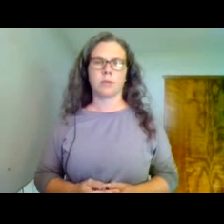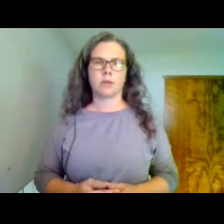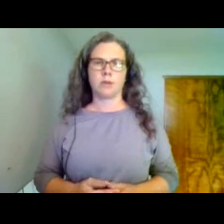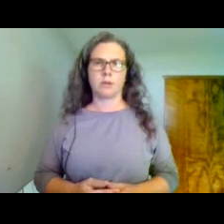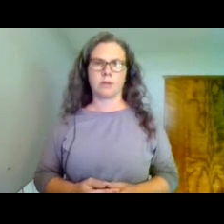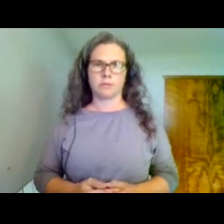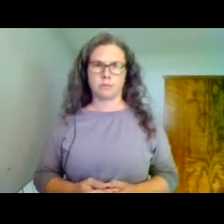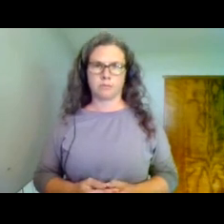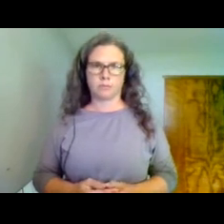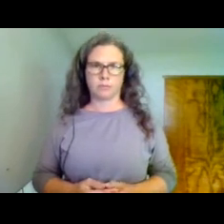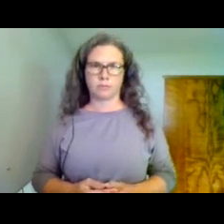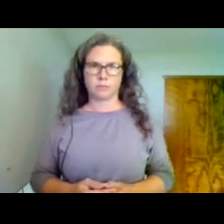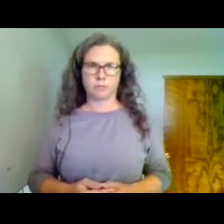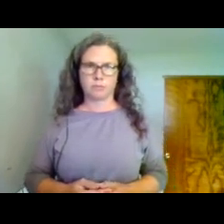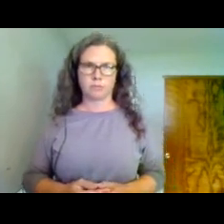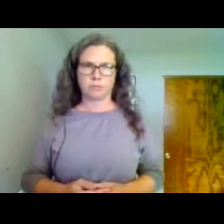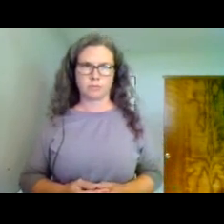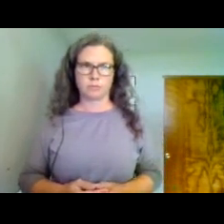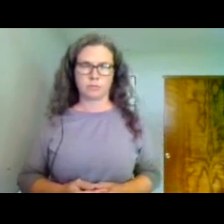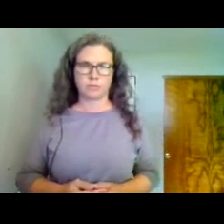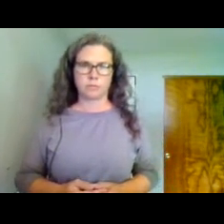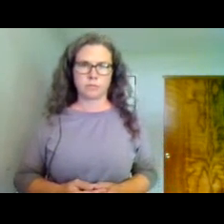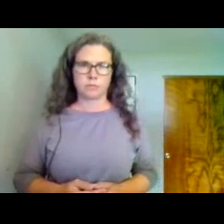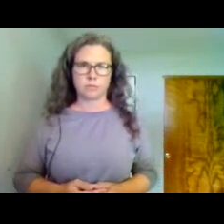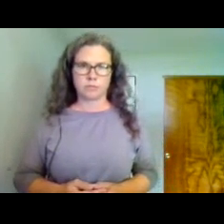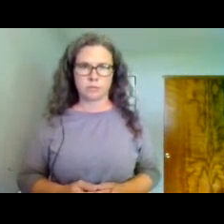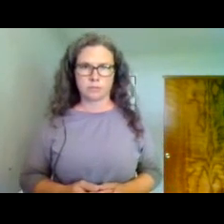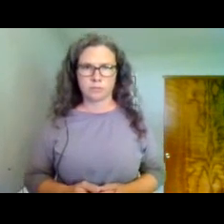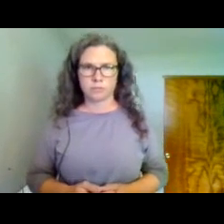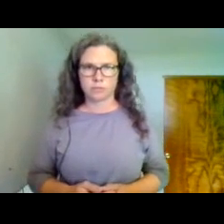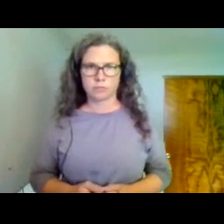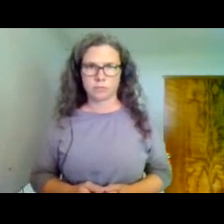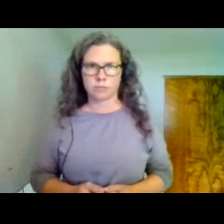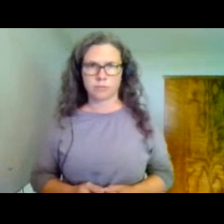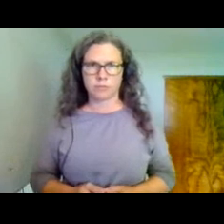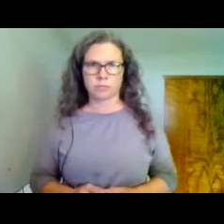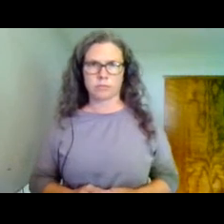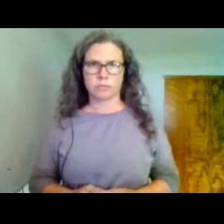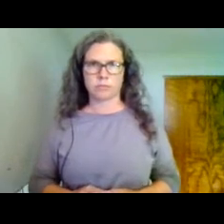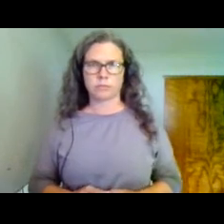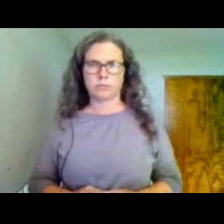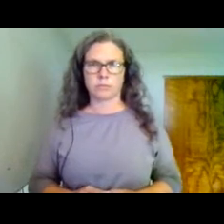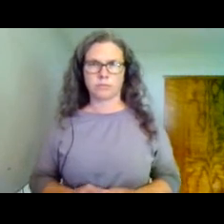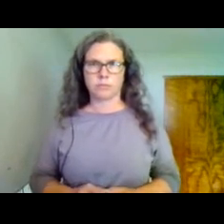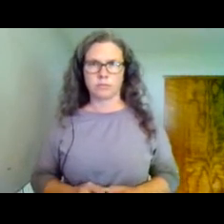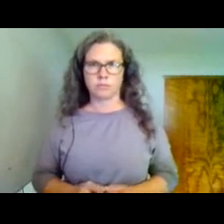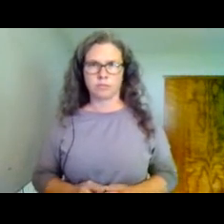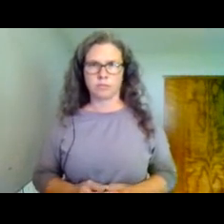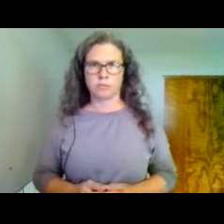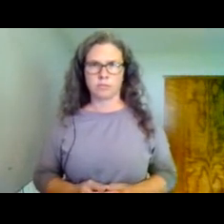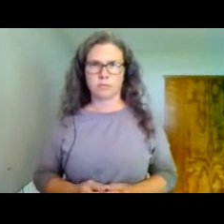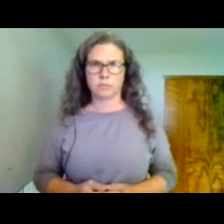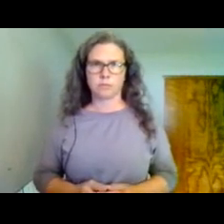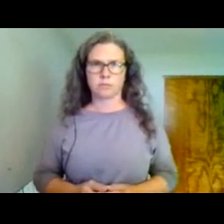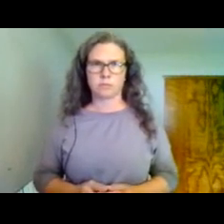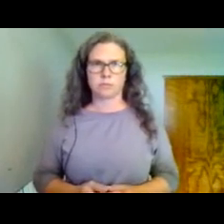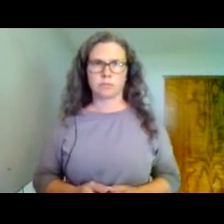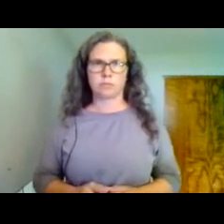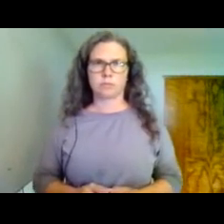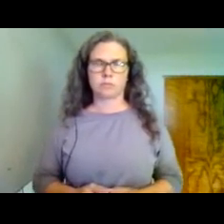The quality of fill that goes into these socks is also critical. You can see here,